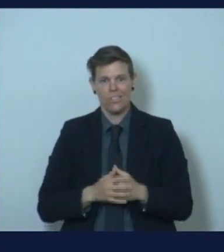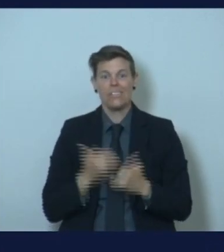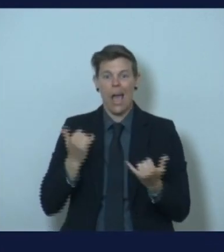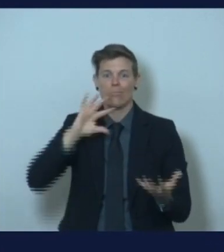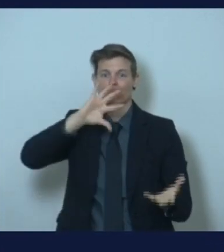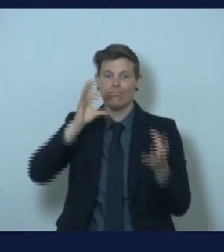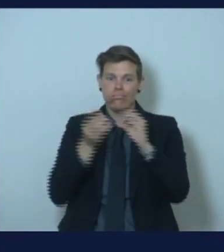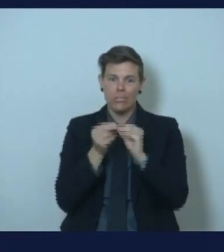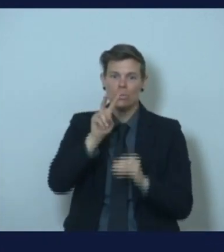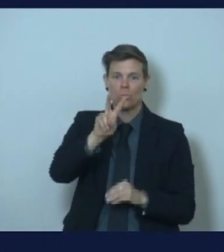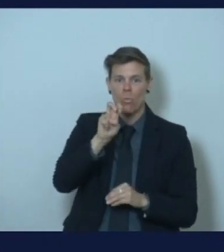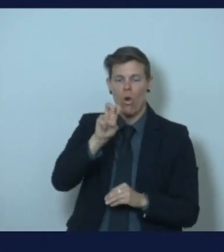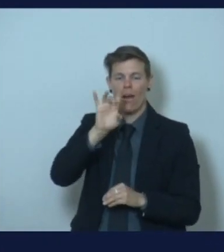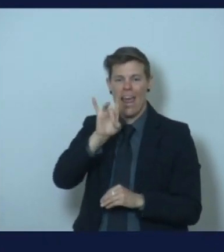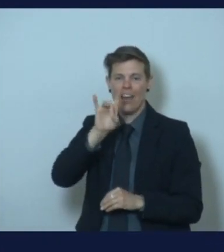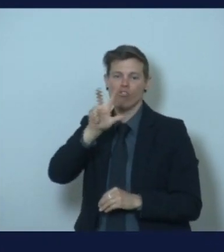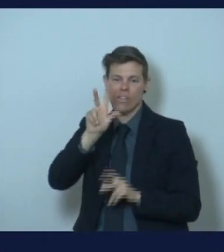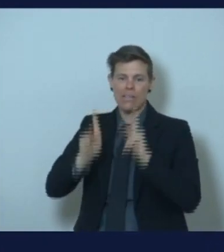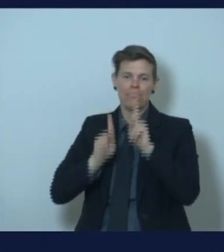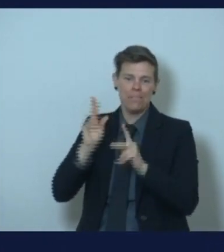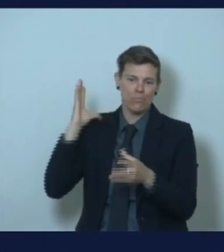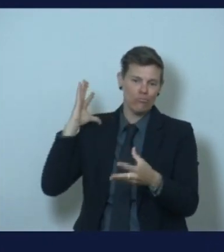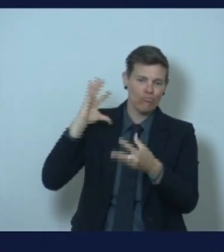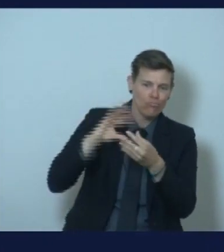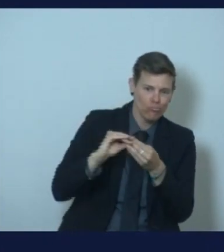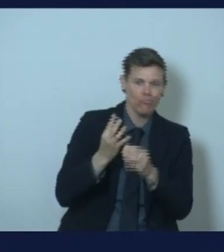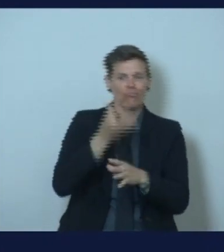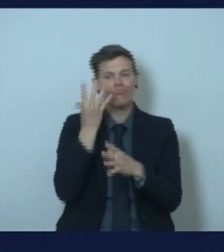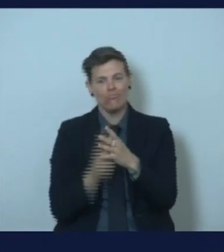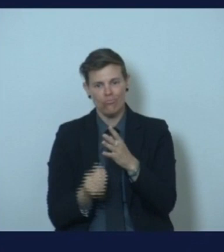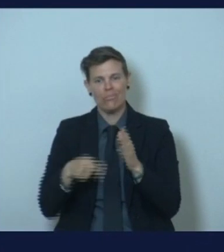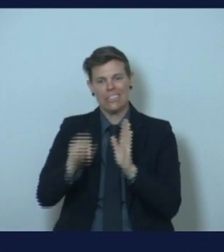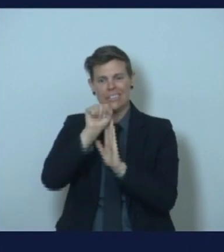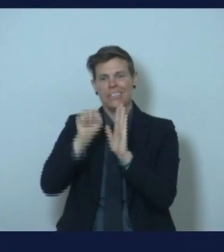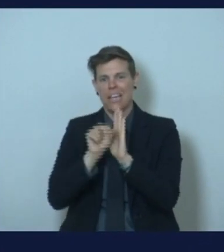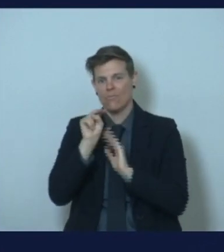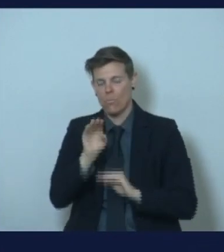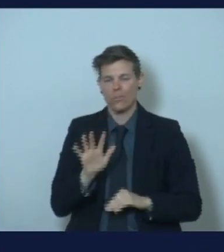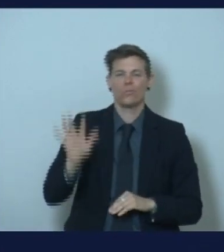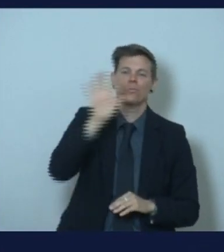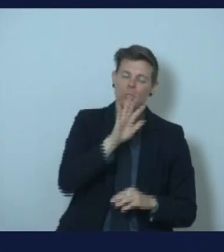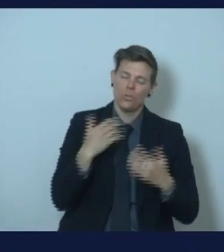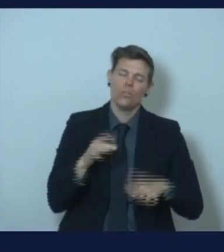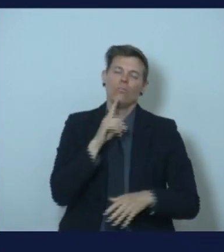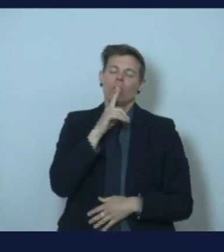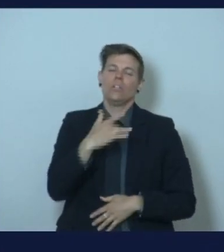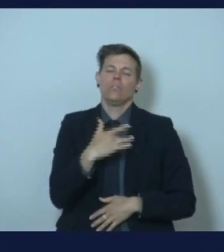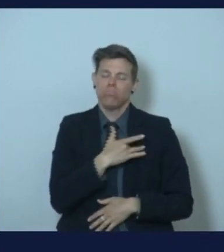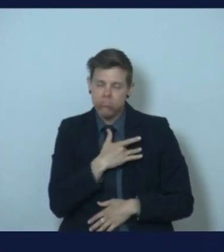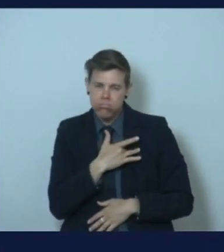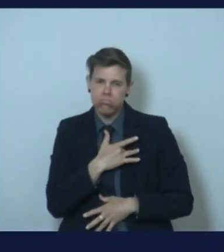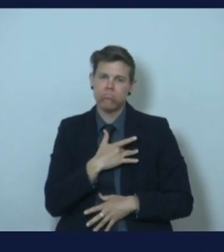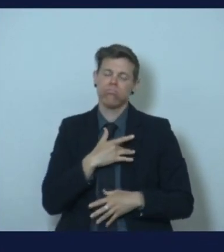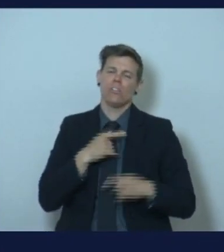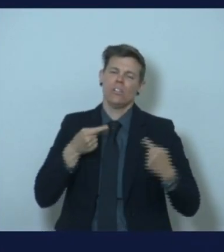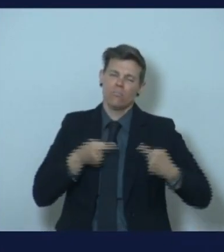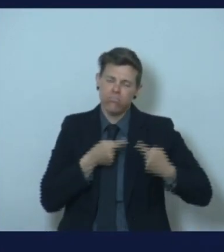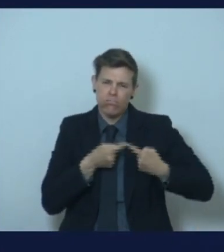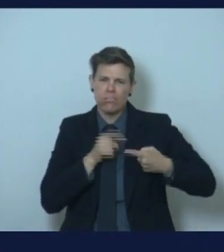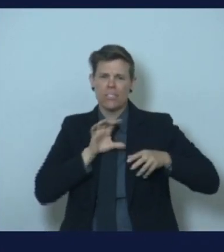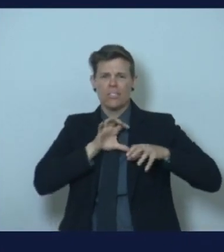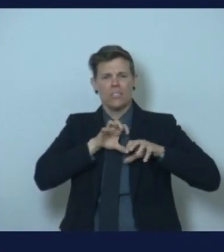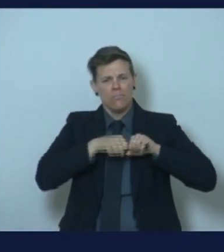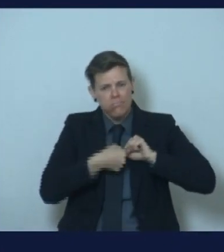again, this is the most painful part. These are all family members and missed loved ones, and this is an